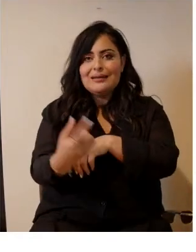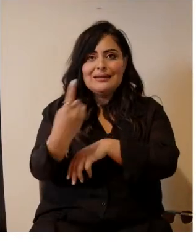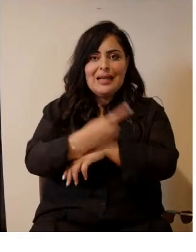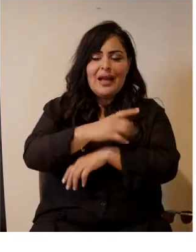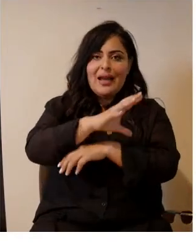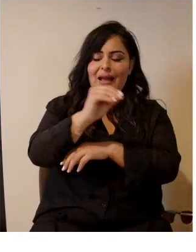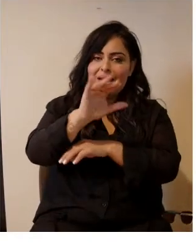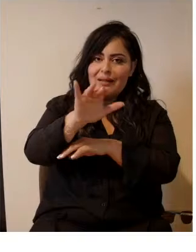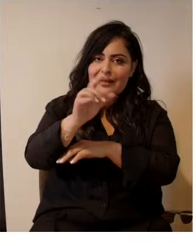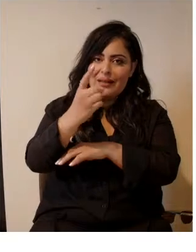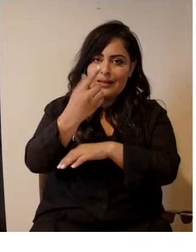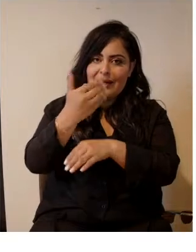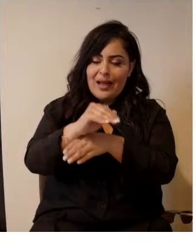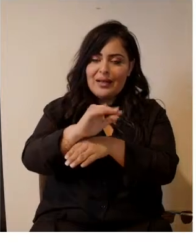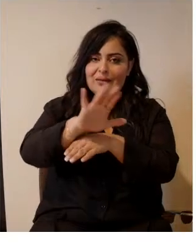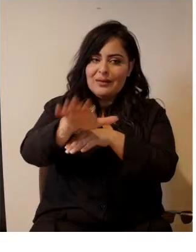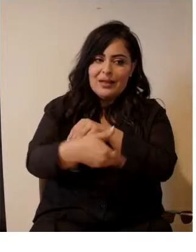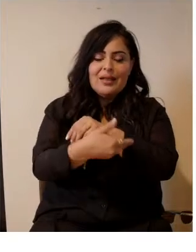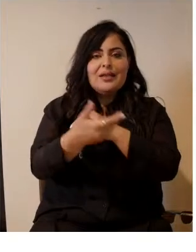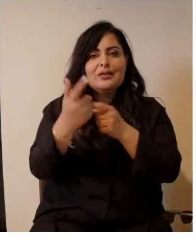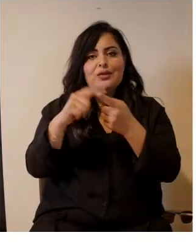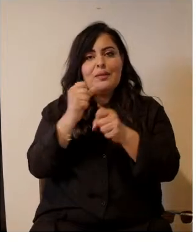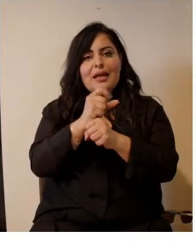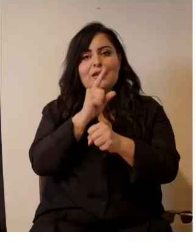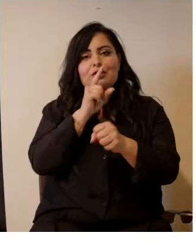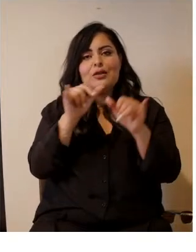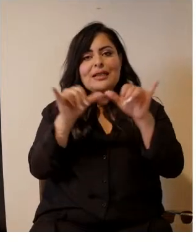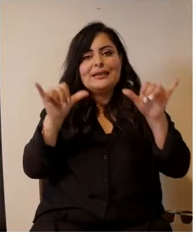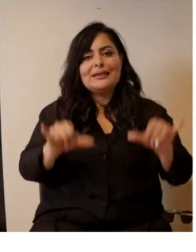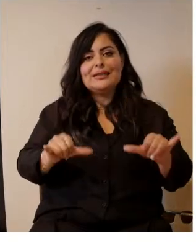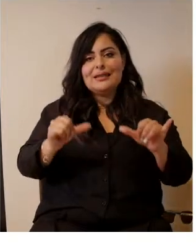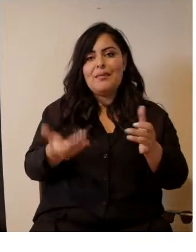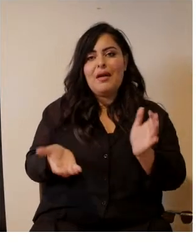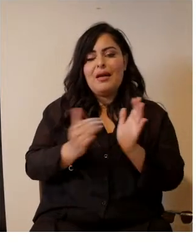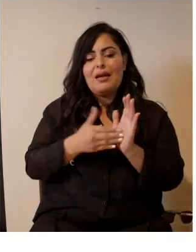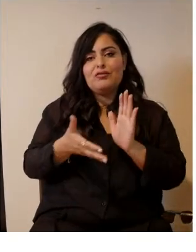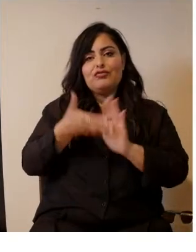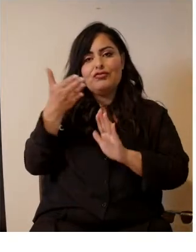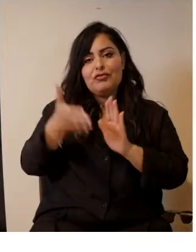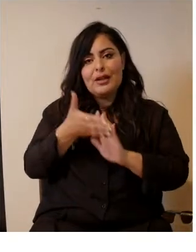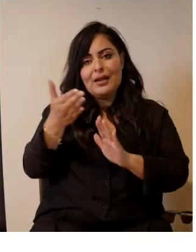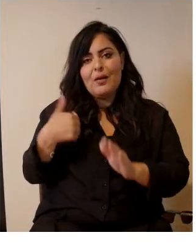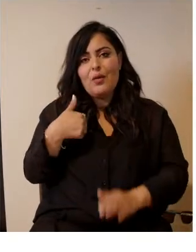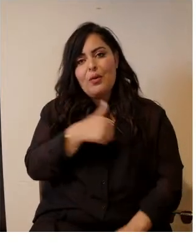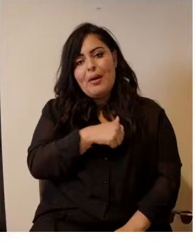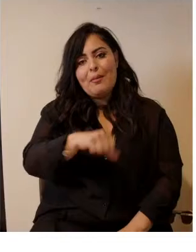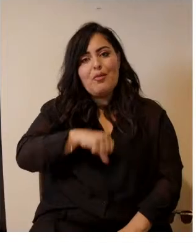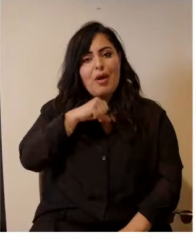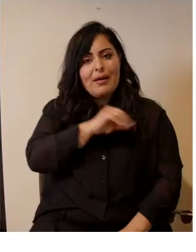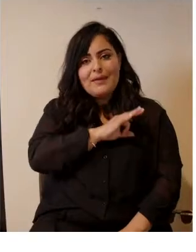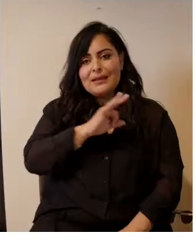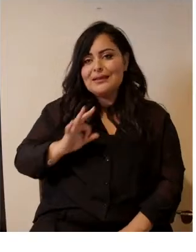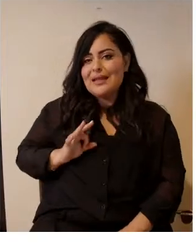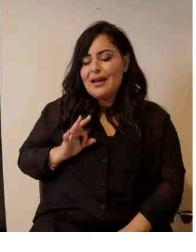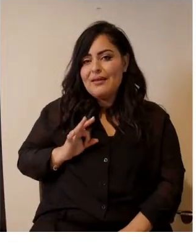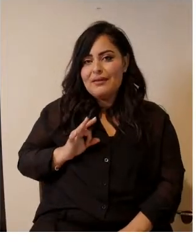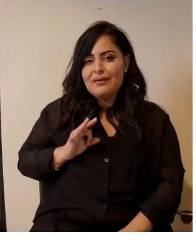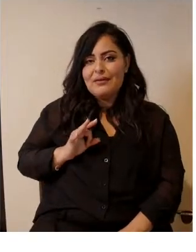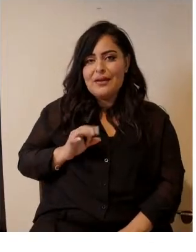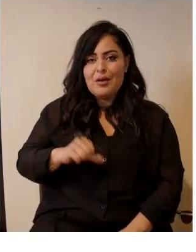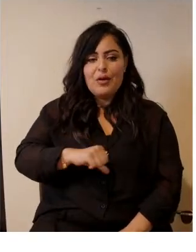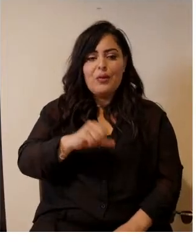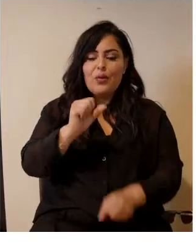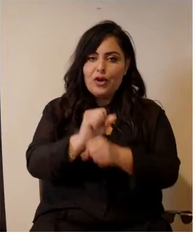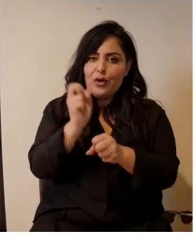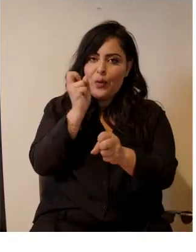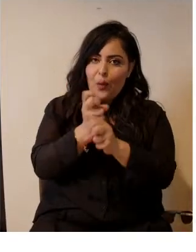night to get the system back up and running. We are very proud, as I said, of our staff and the work that they've done. They're working hard